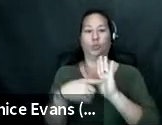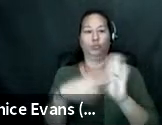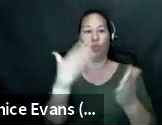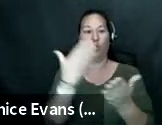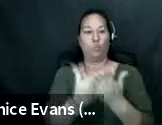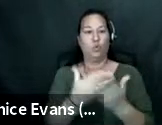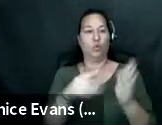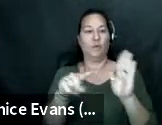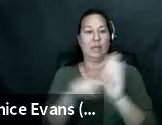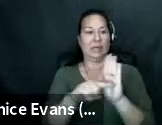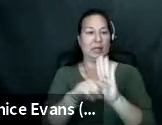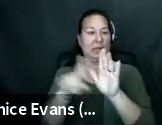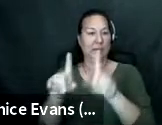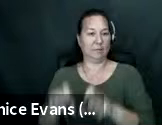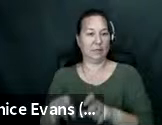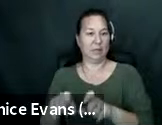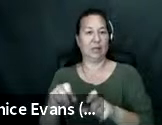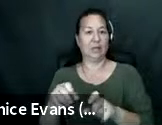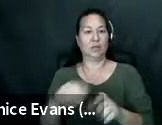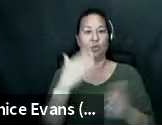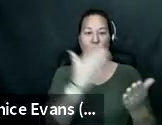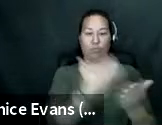day.